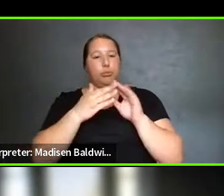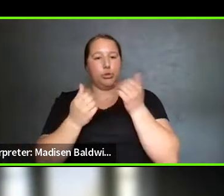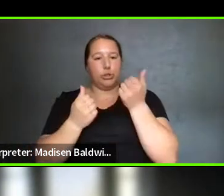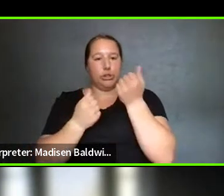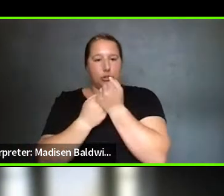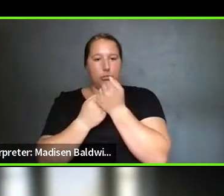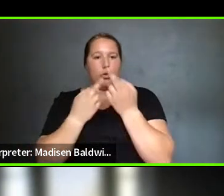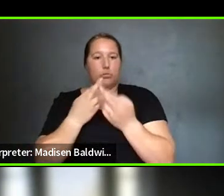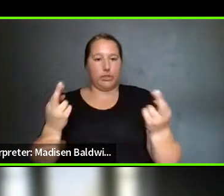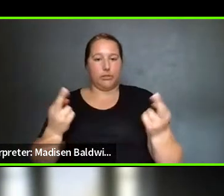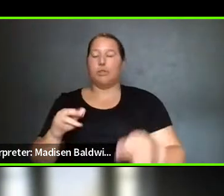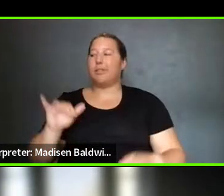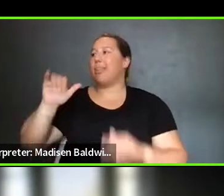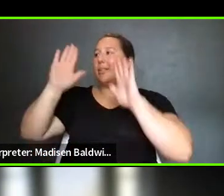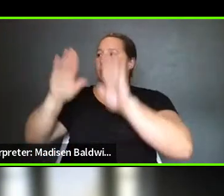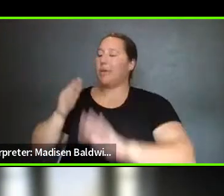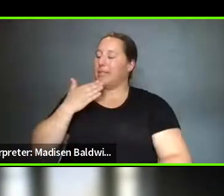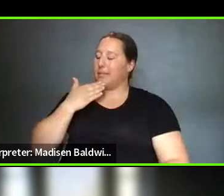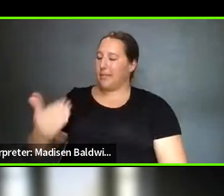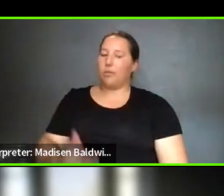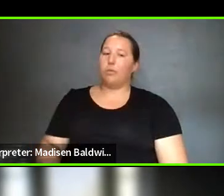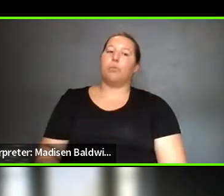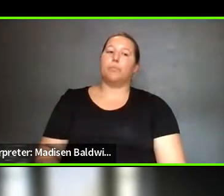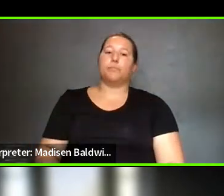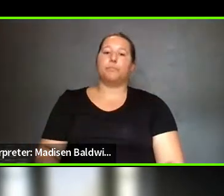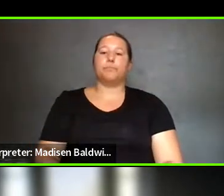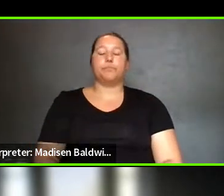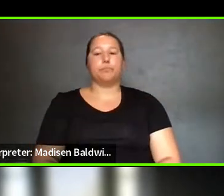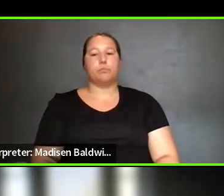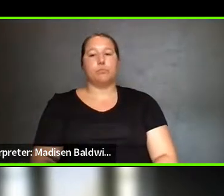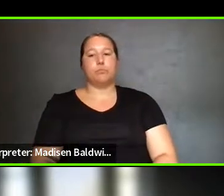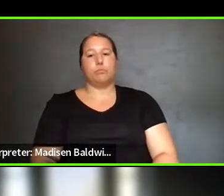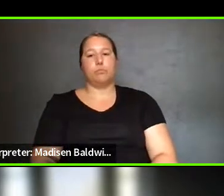That is amazing. Thank you so much, Commissioner. You're Green. welcome.